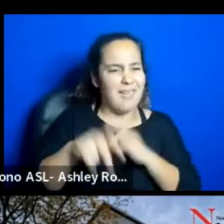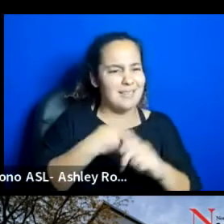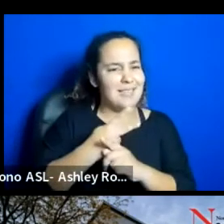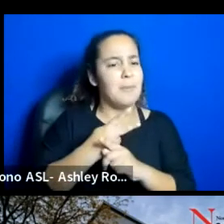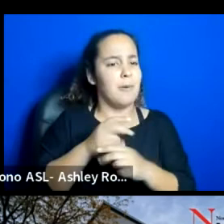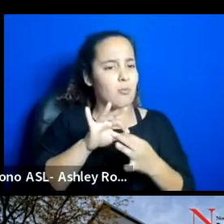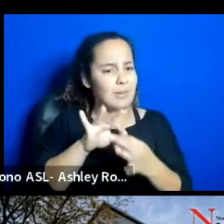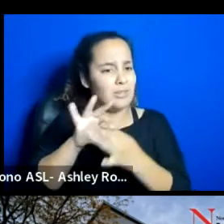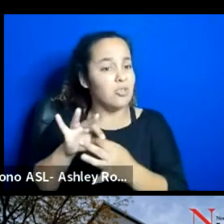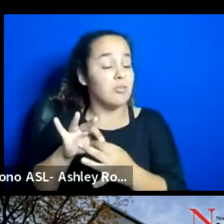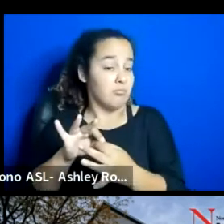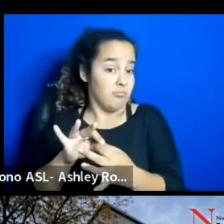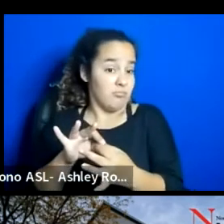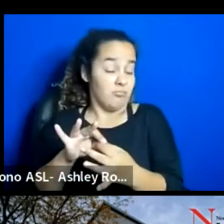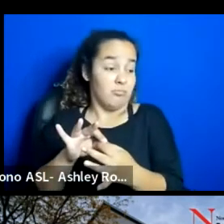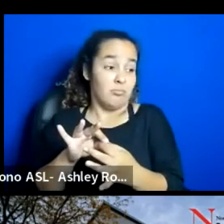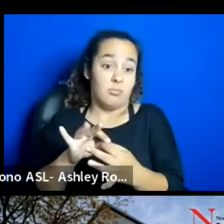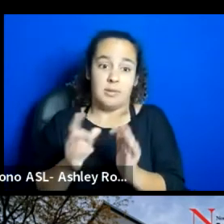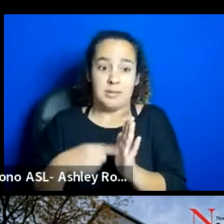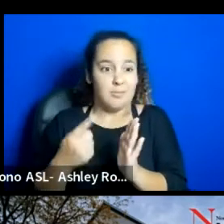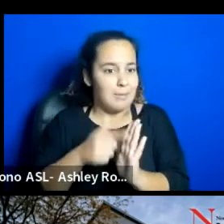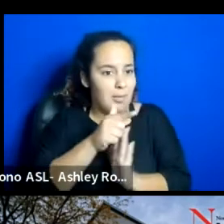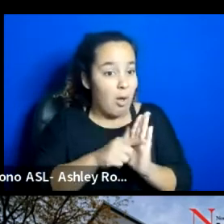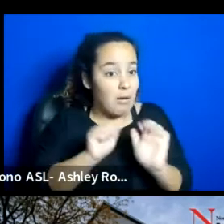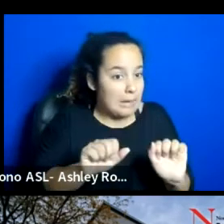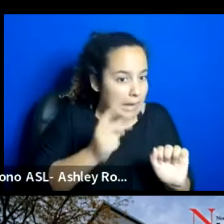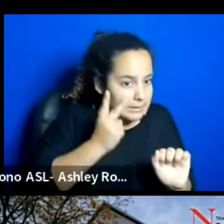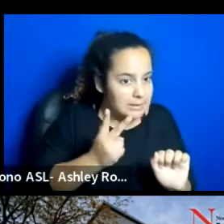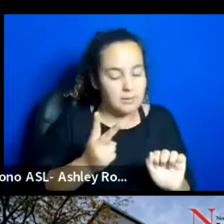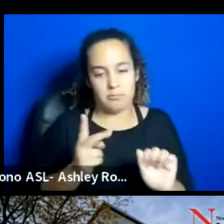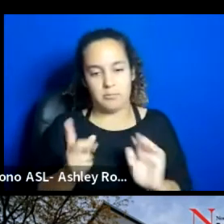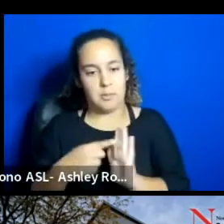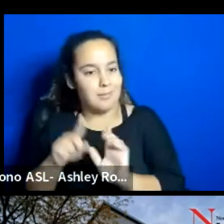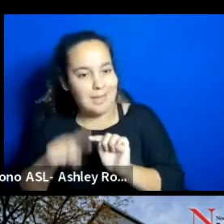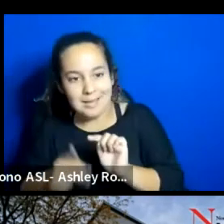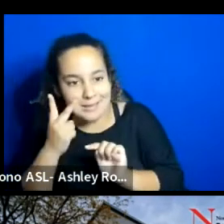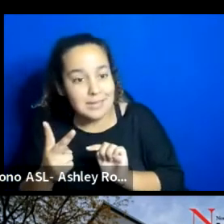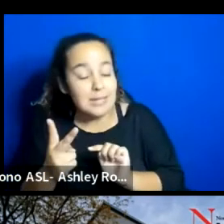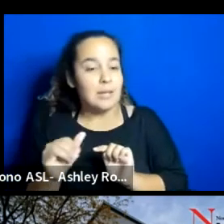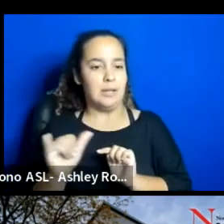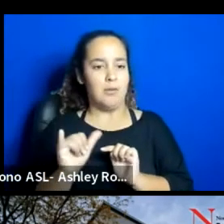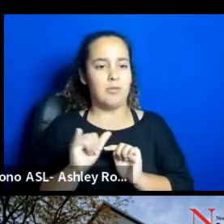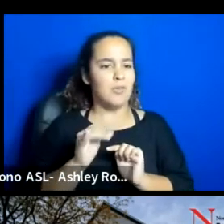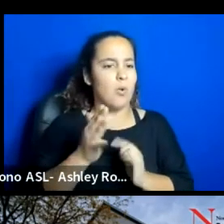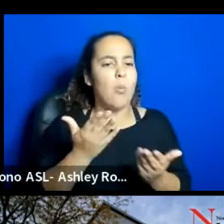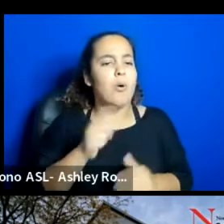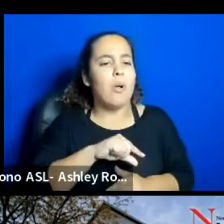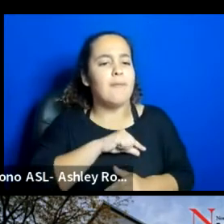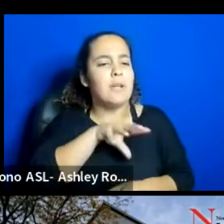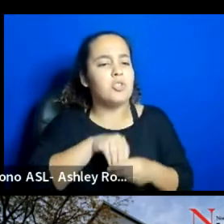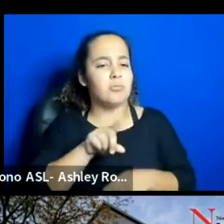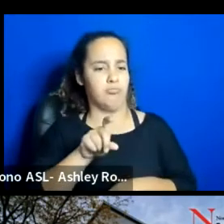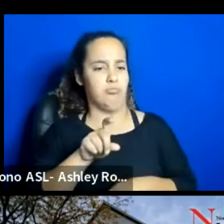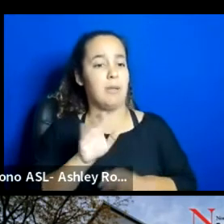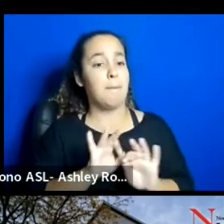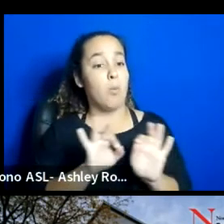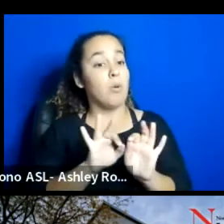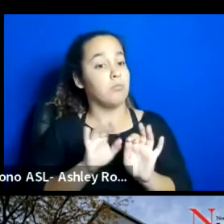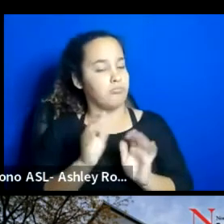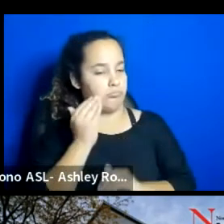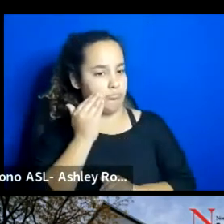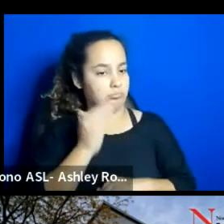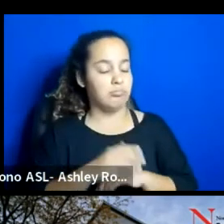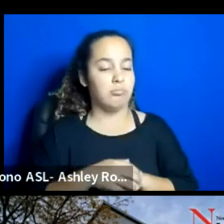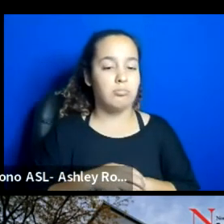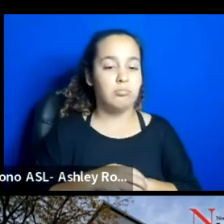visible or not made visible in law and what counts with what qualifications. So in other words, with Brett's scholarship, law is always thought of something